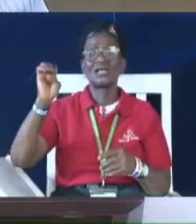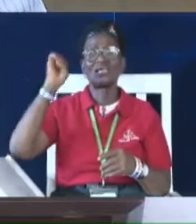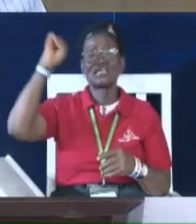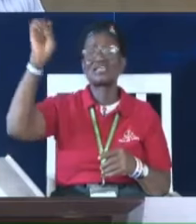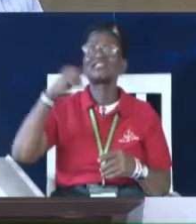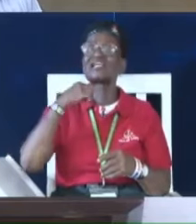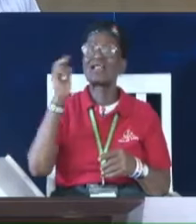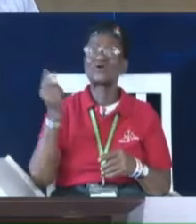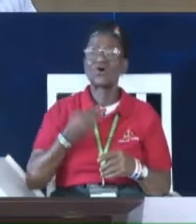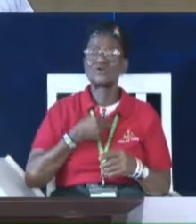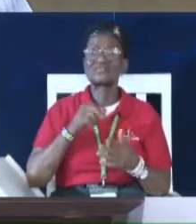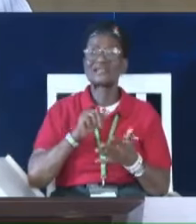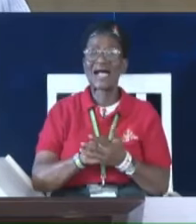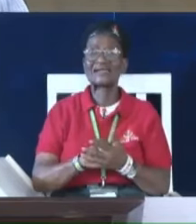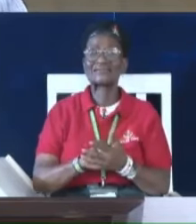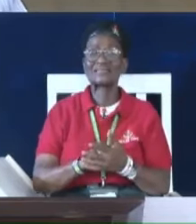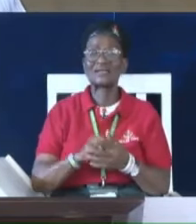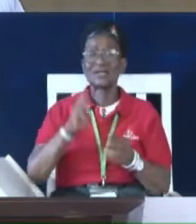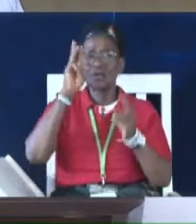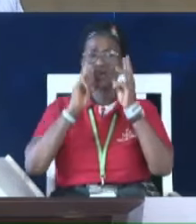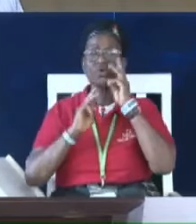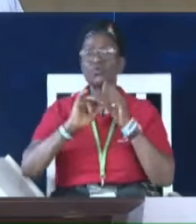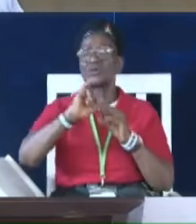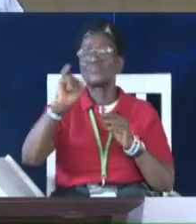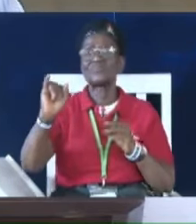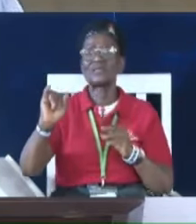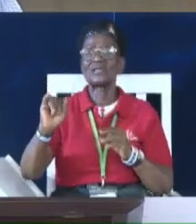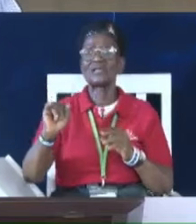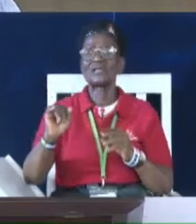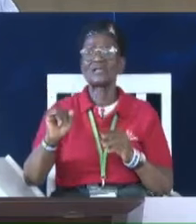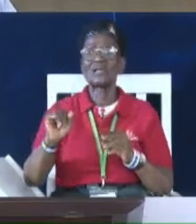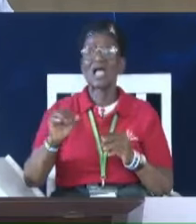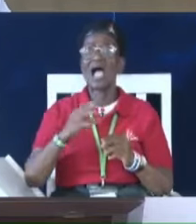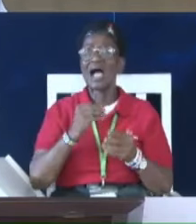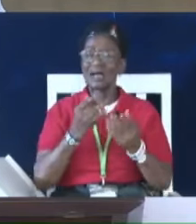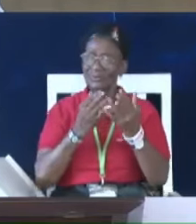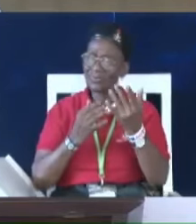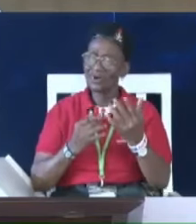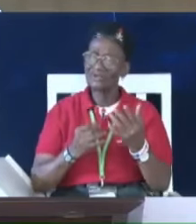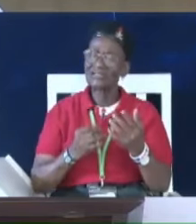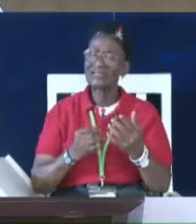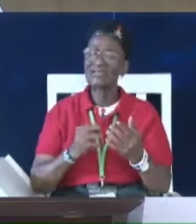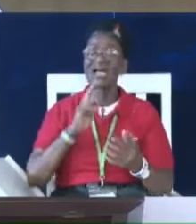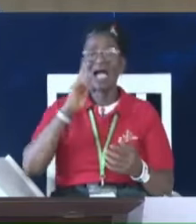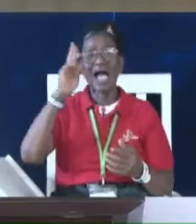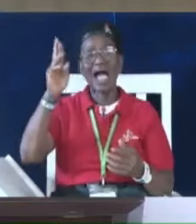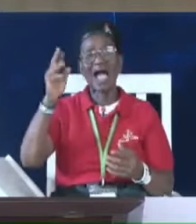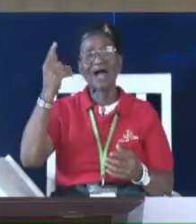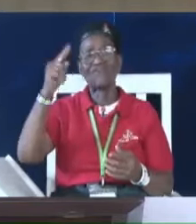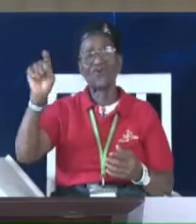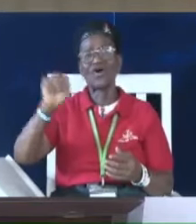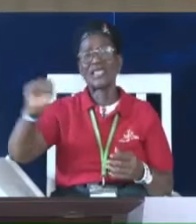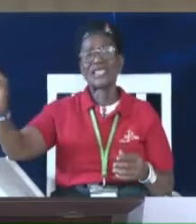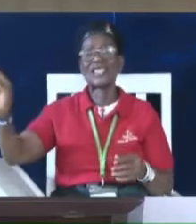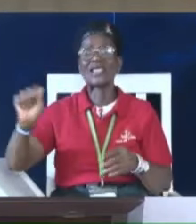us that weeping and mourning are for a